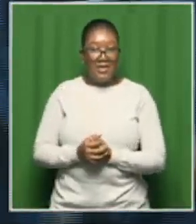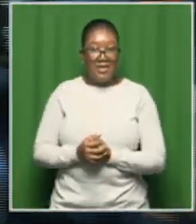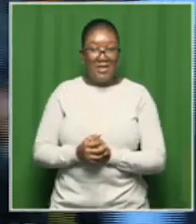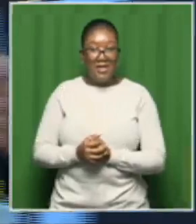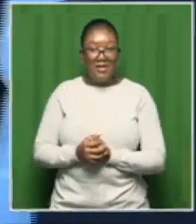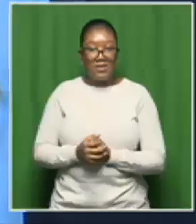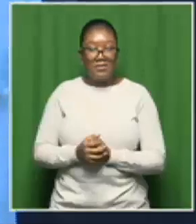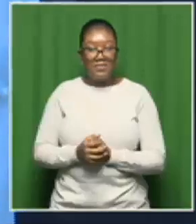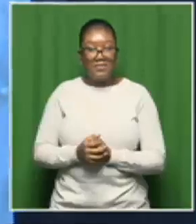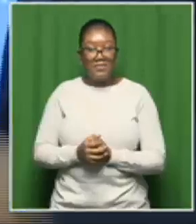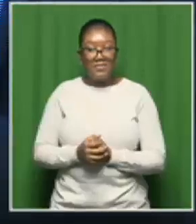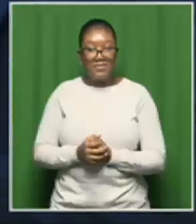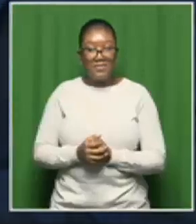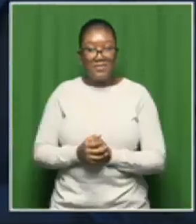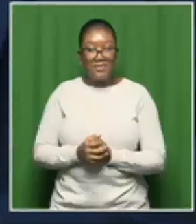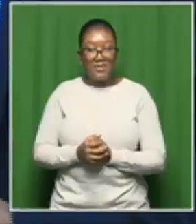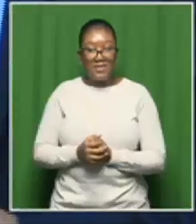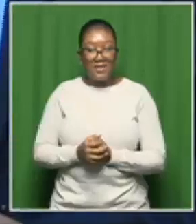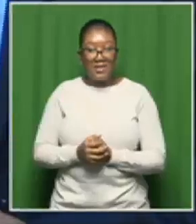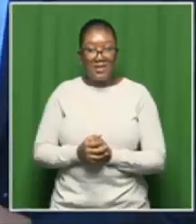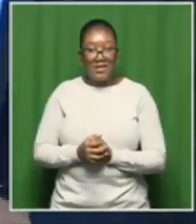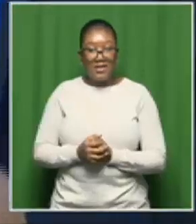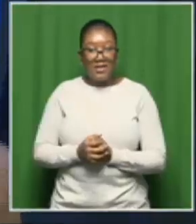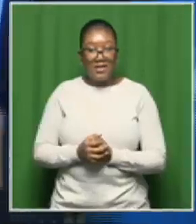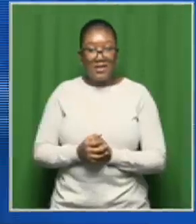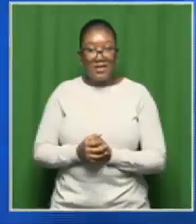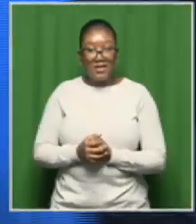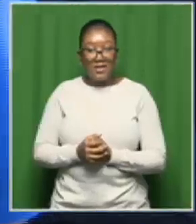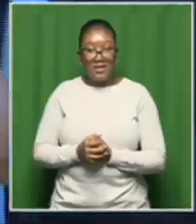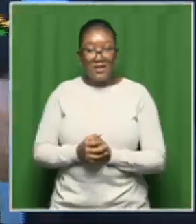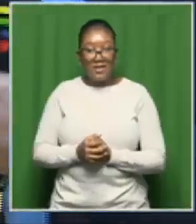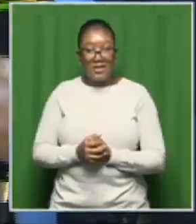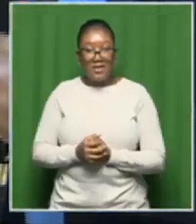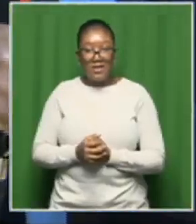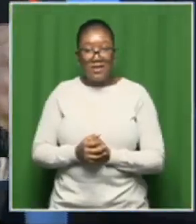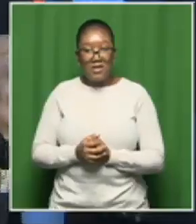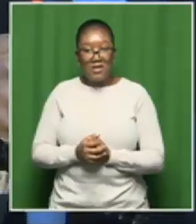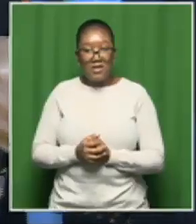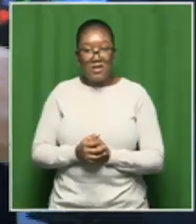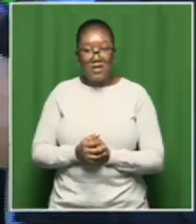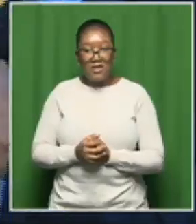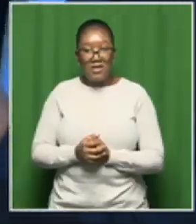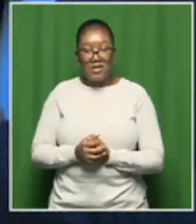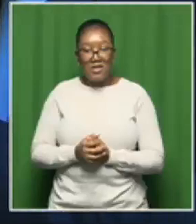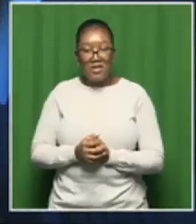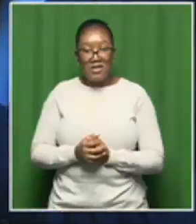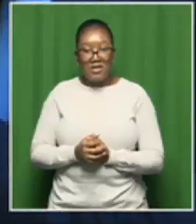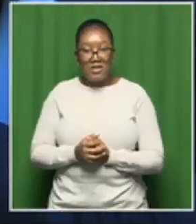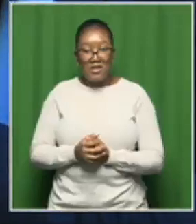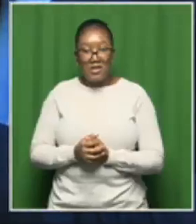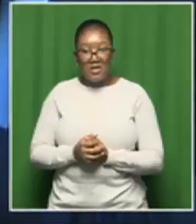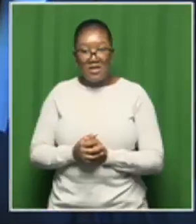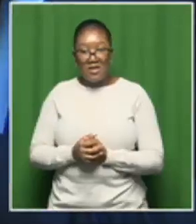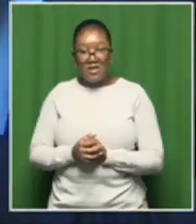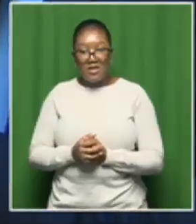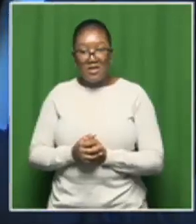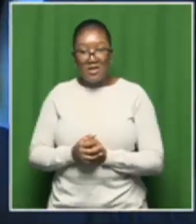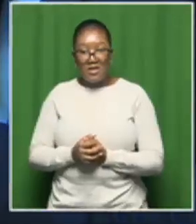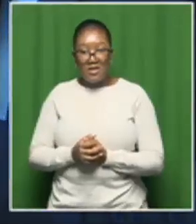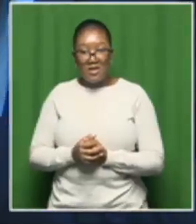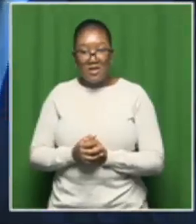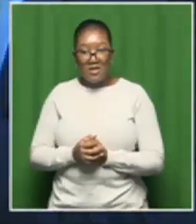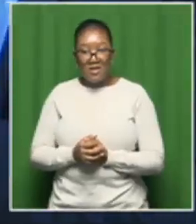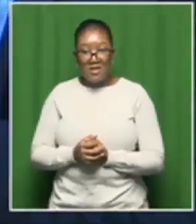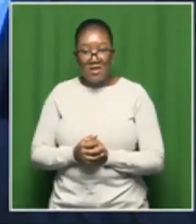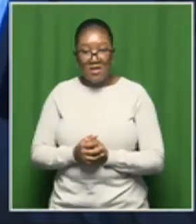It's that small stature. There we go. Yeah, there you go. 1, 2, 3. Ooh, Oh, God. my hair is the problem. No, just- Oh, okay, let me just do There we that